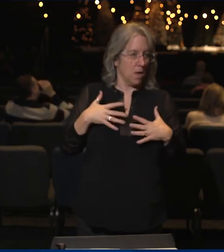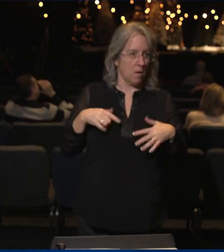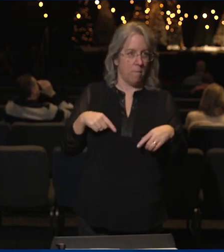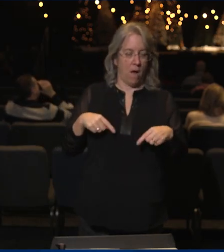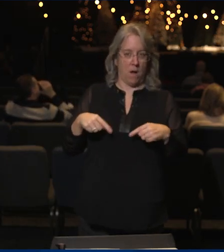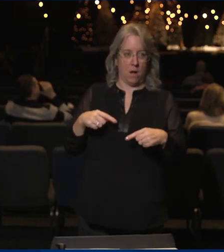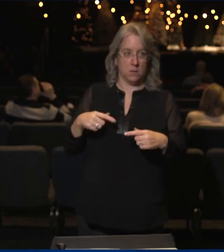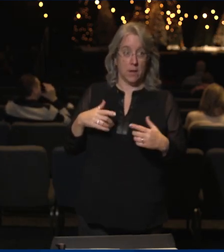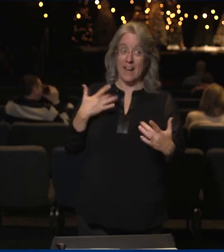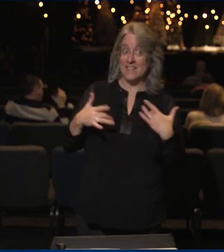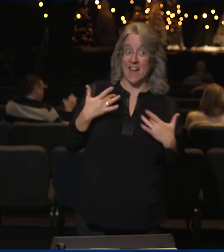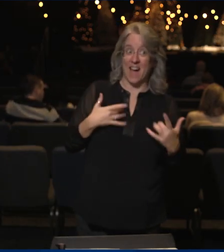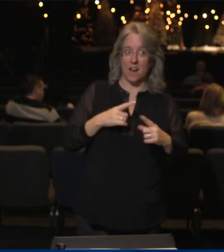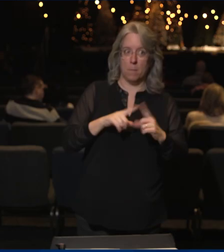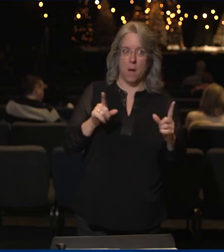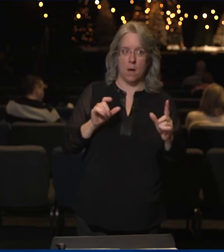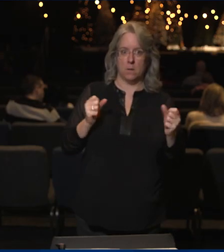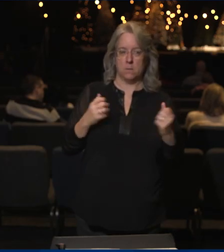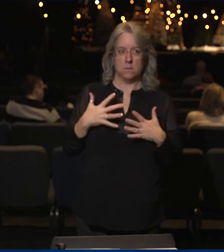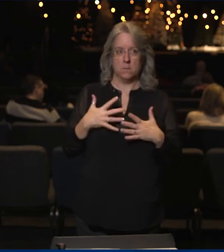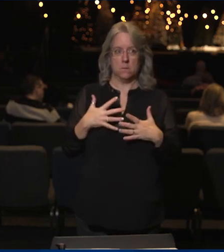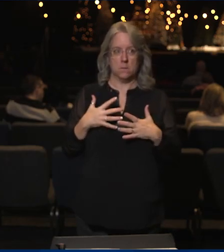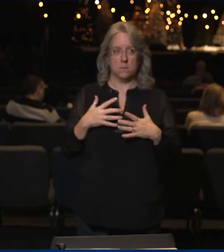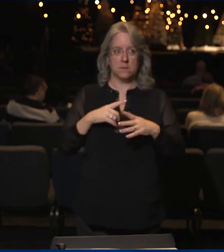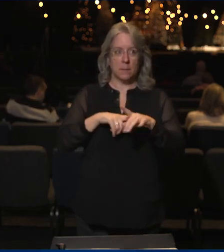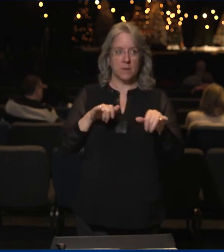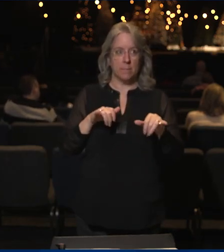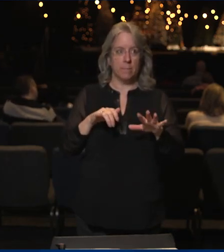and excitement. So all of